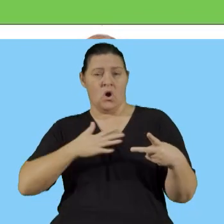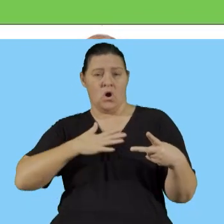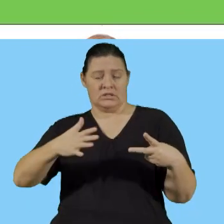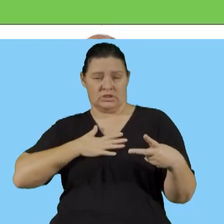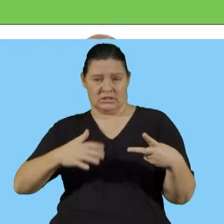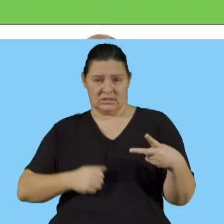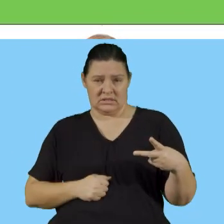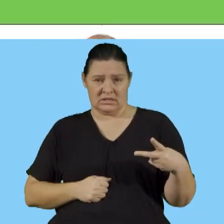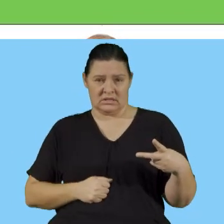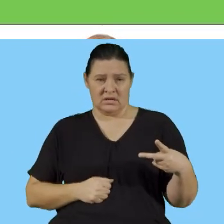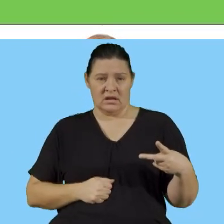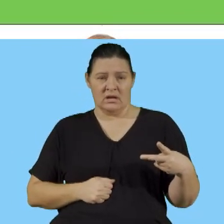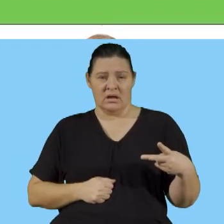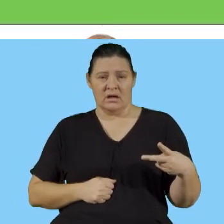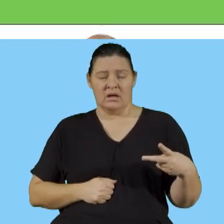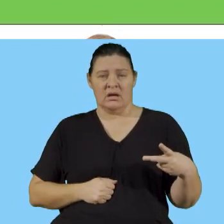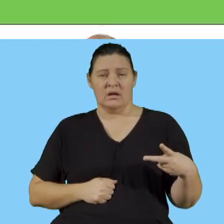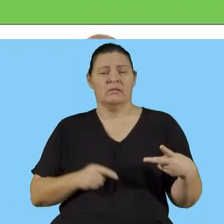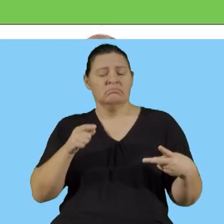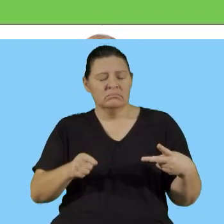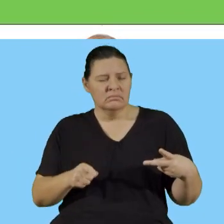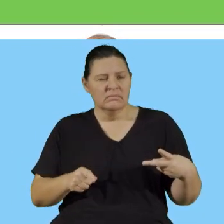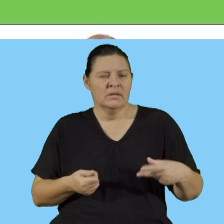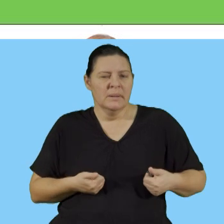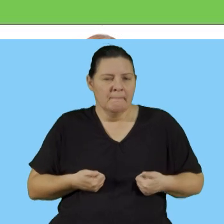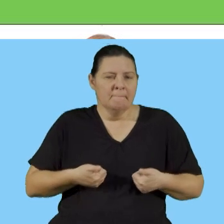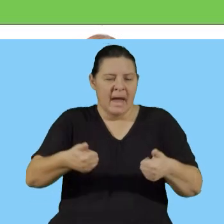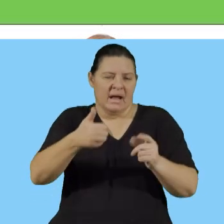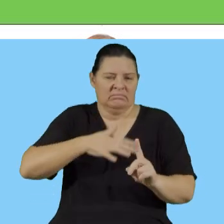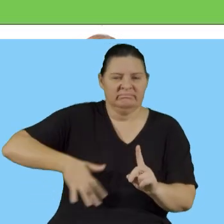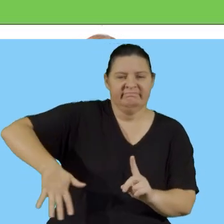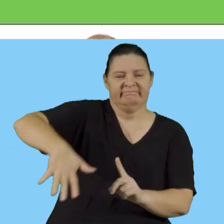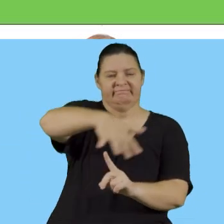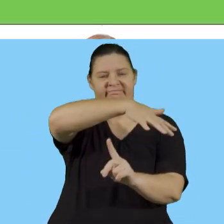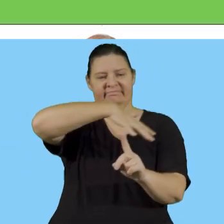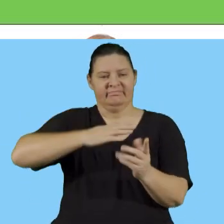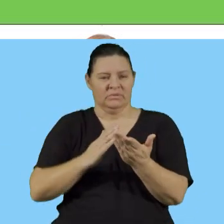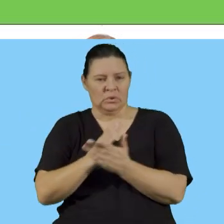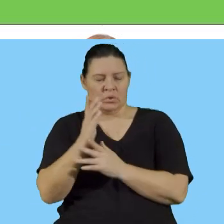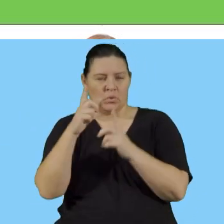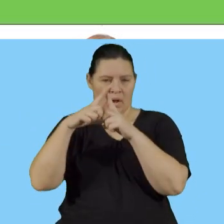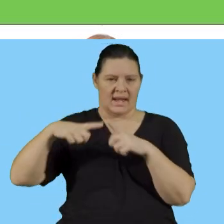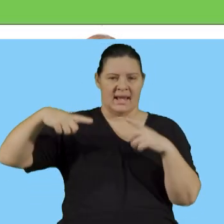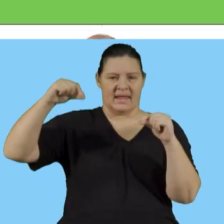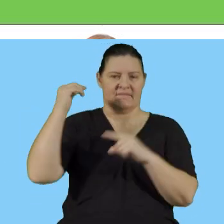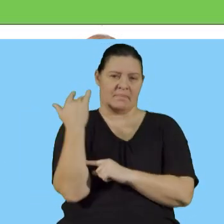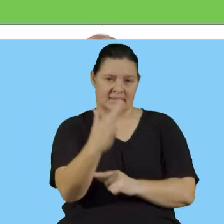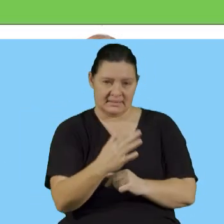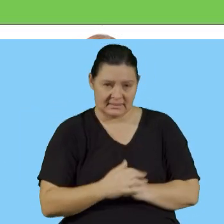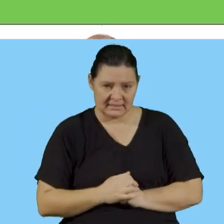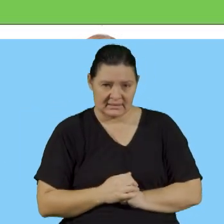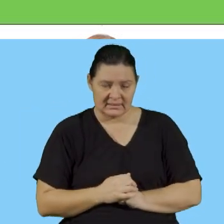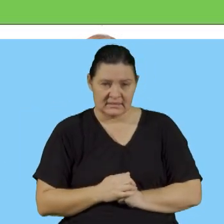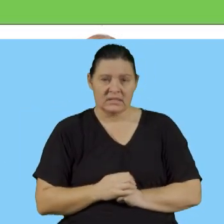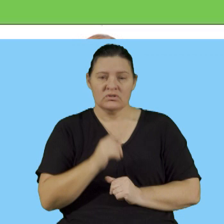The oxygen is also released back into the atmosphere through the leaves of the plant. So the pores in